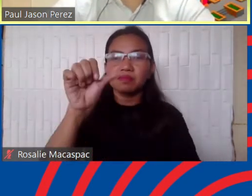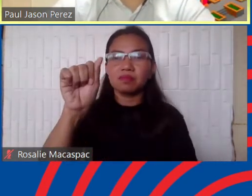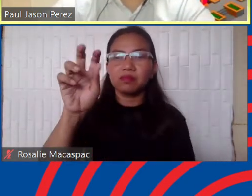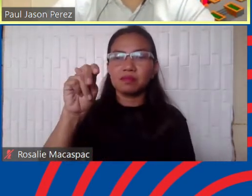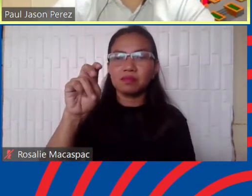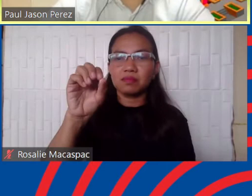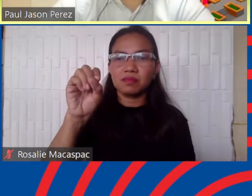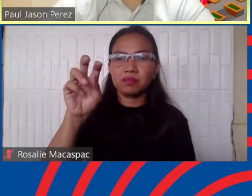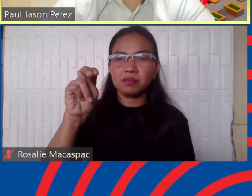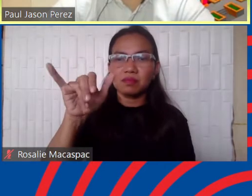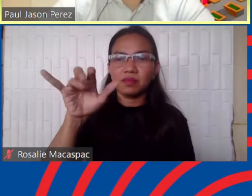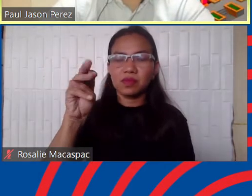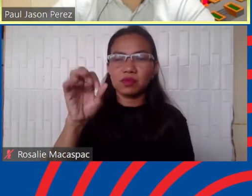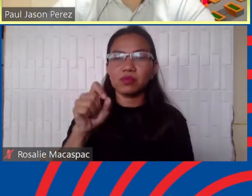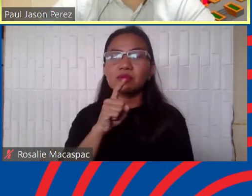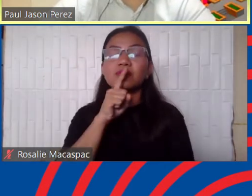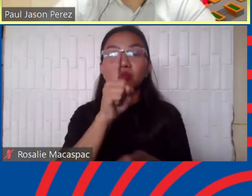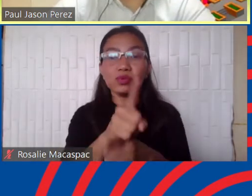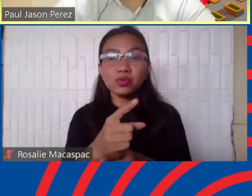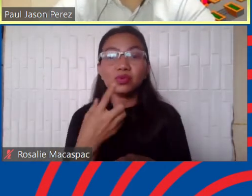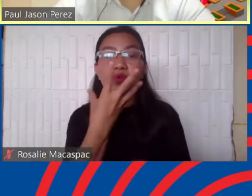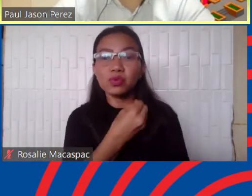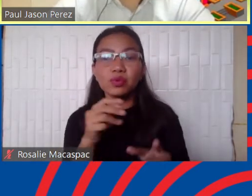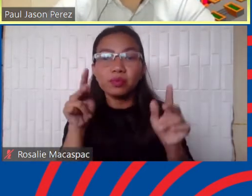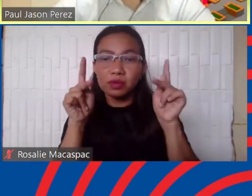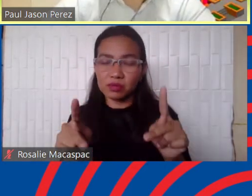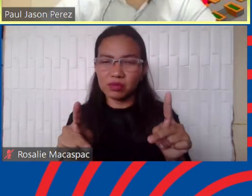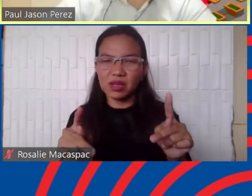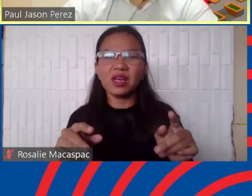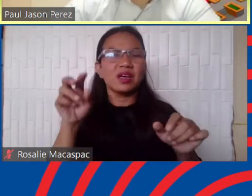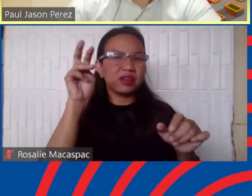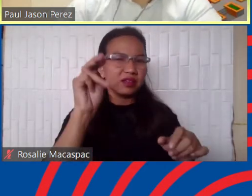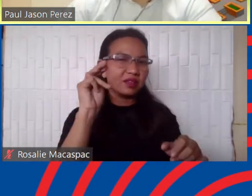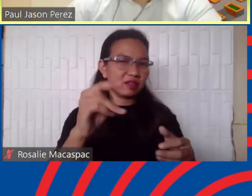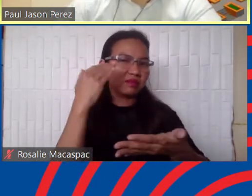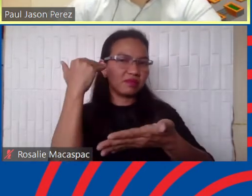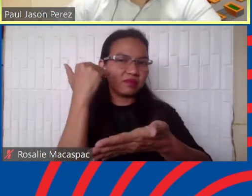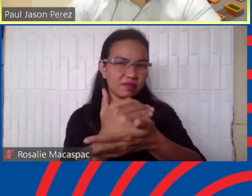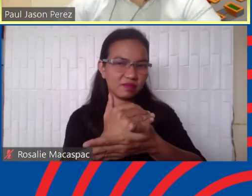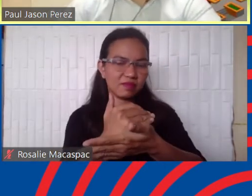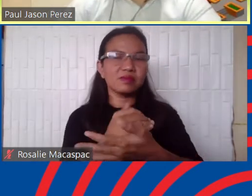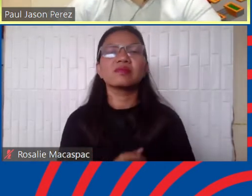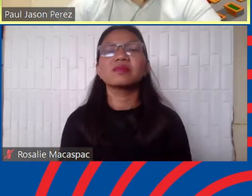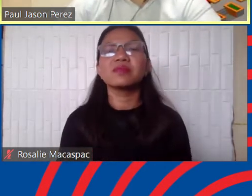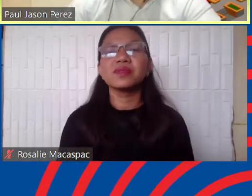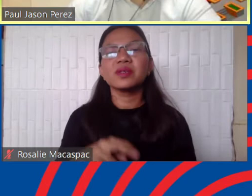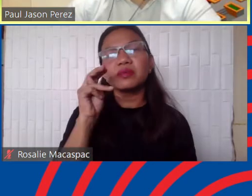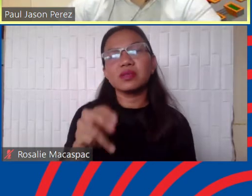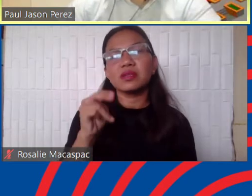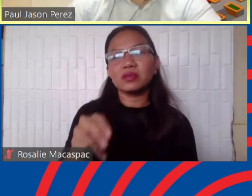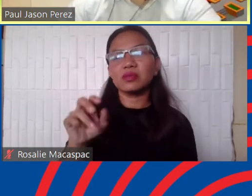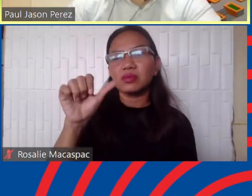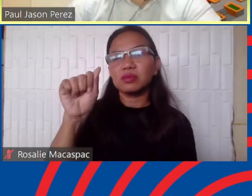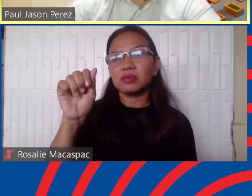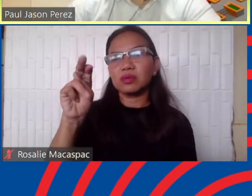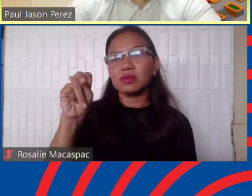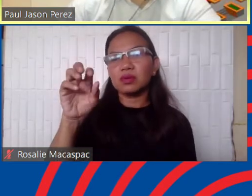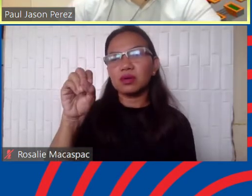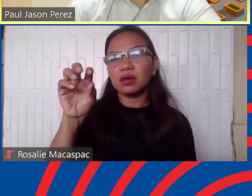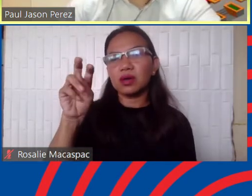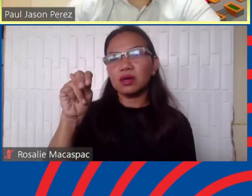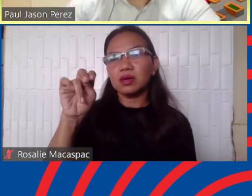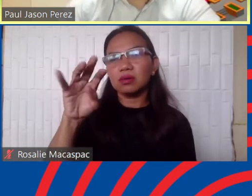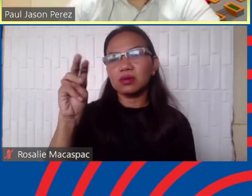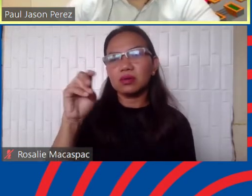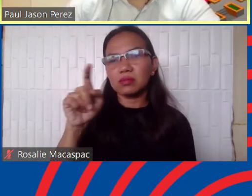to actual living persons. And we want to avoid that. No? So, we need to anonymize the human data